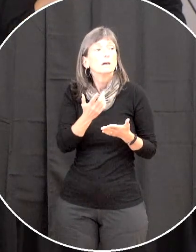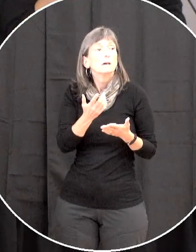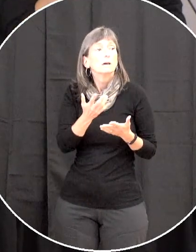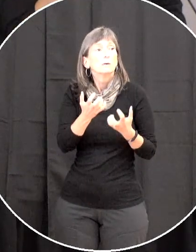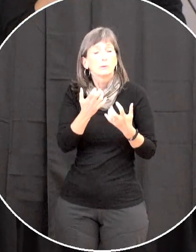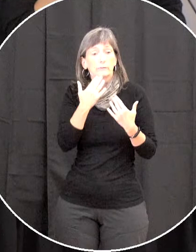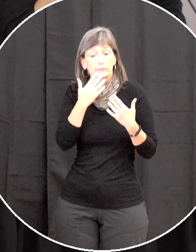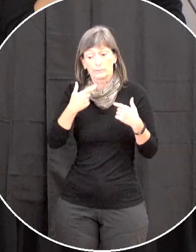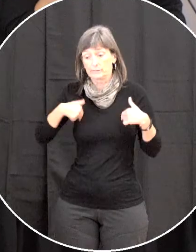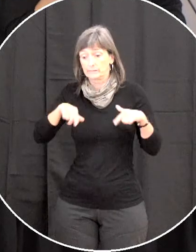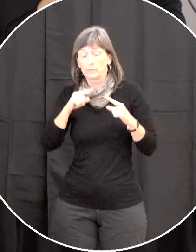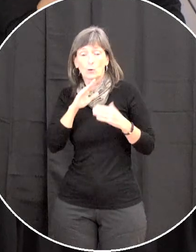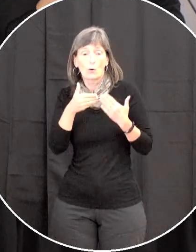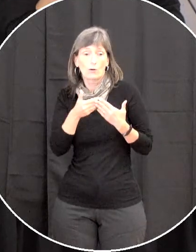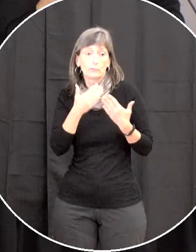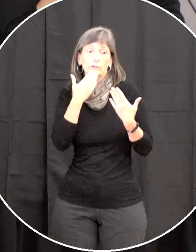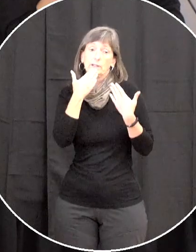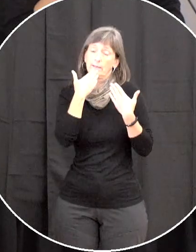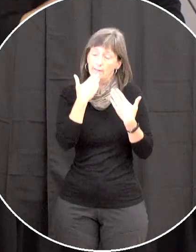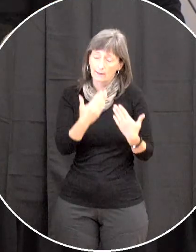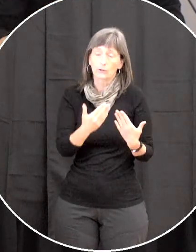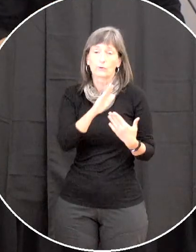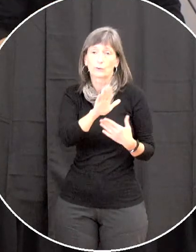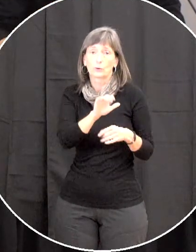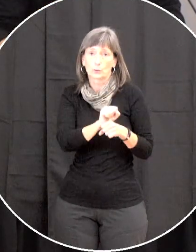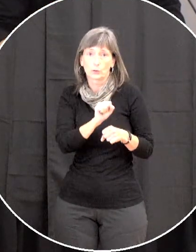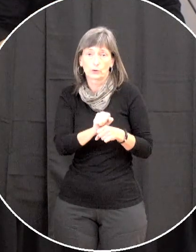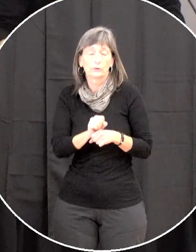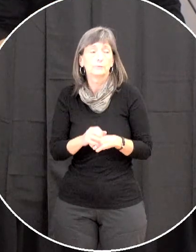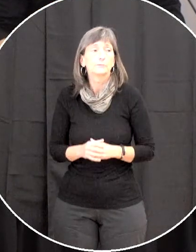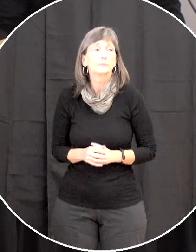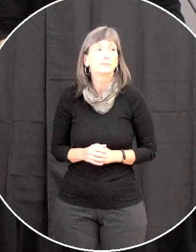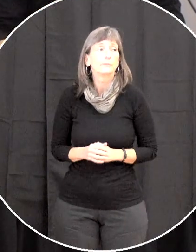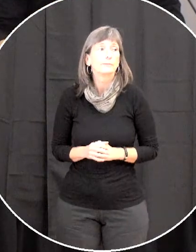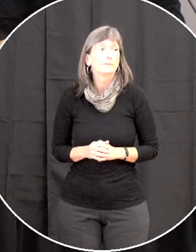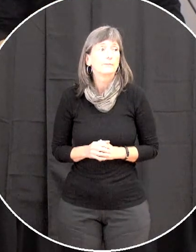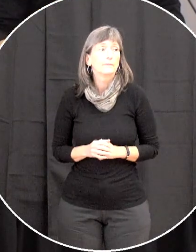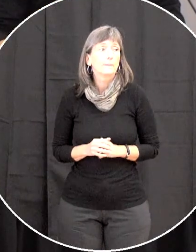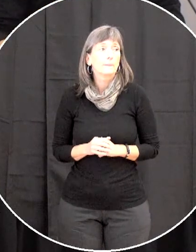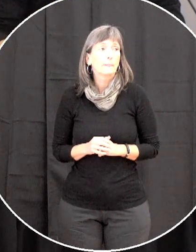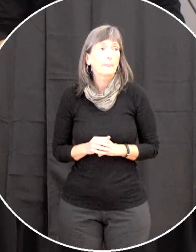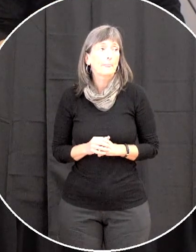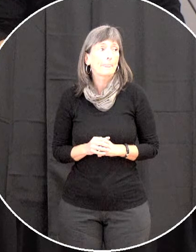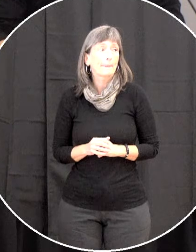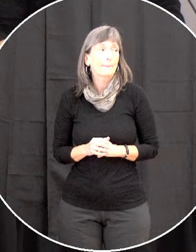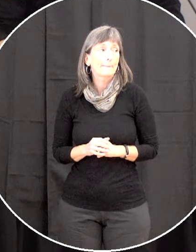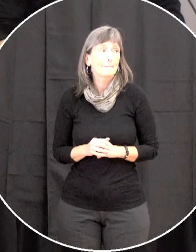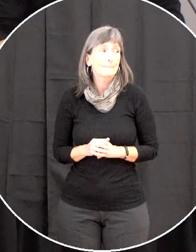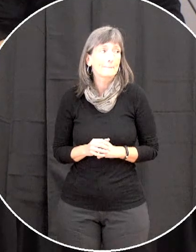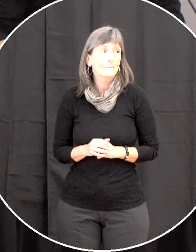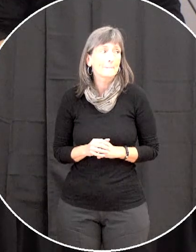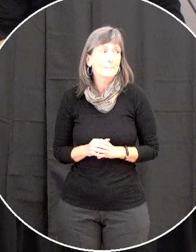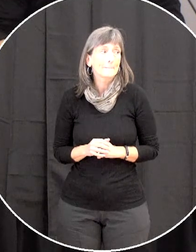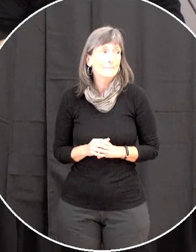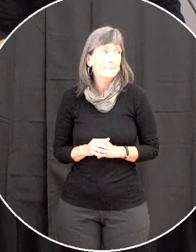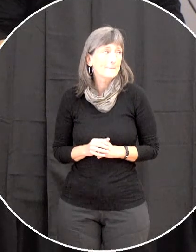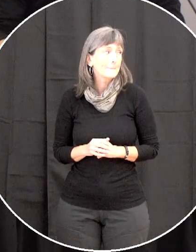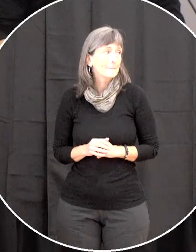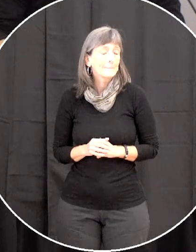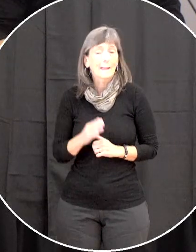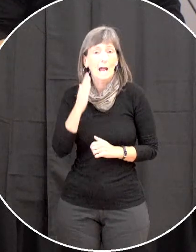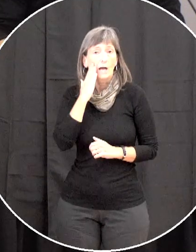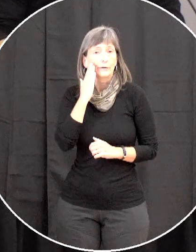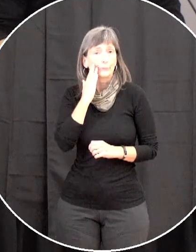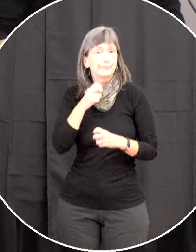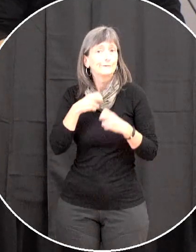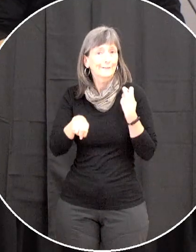and the rest of the trustees, say thank you, and please pass along our thanks to all your staff. I know it's been a